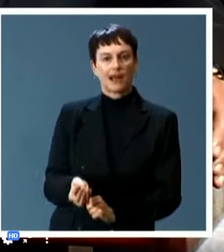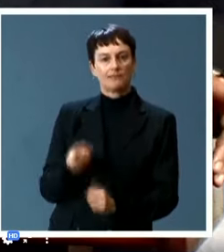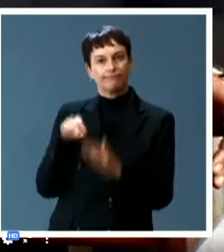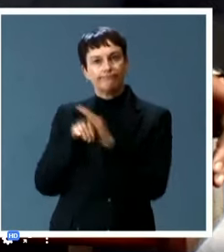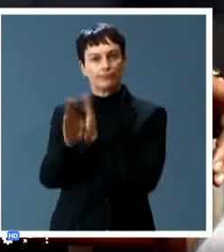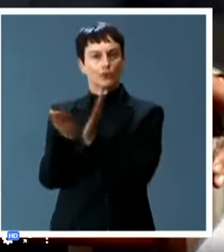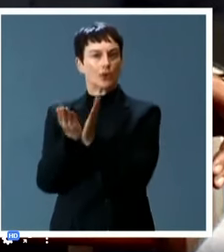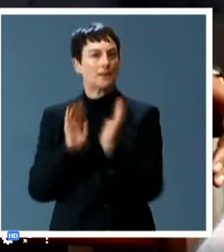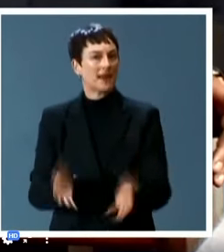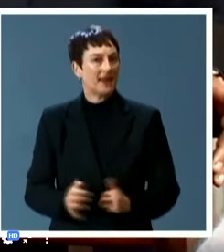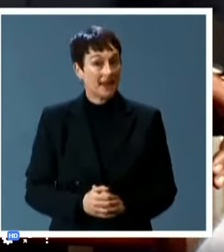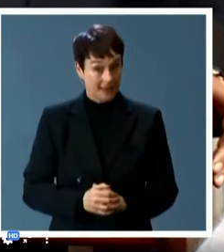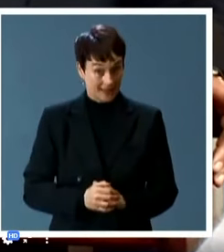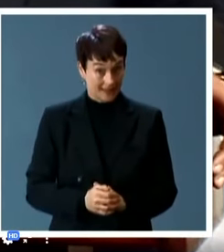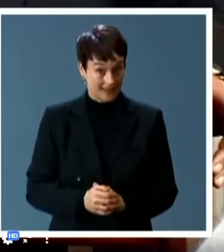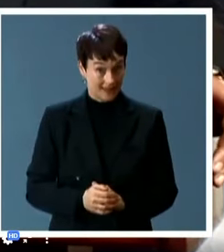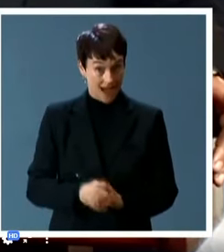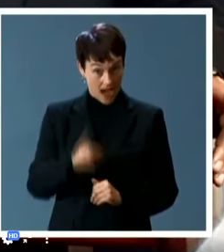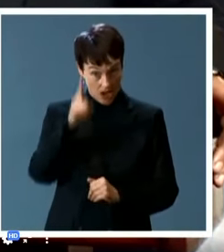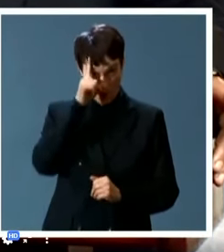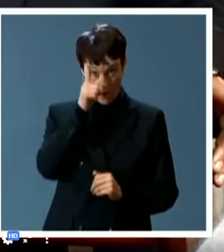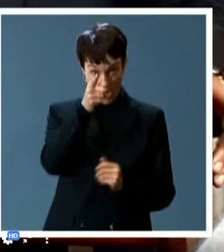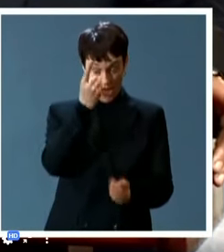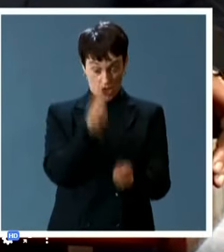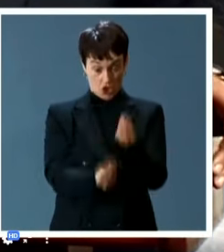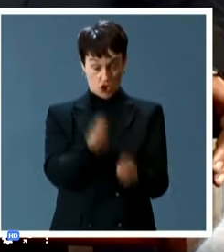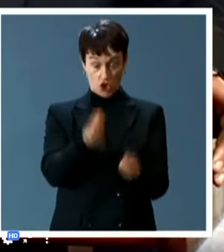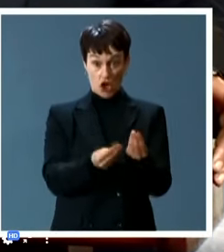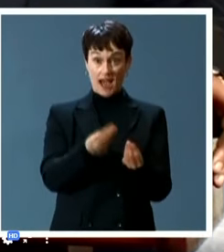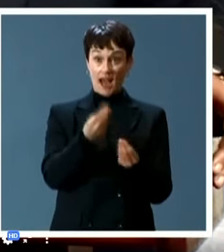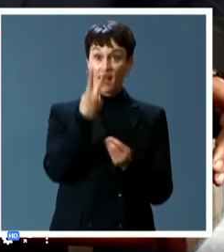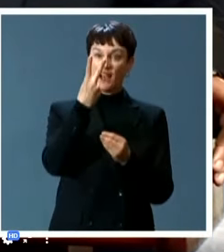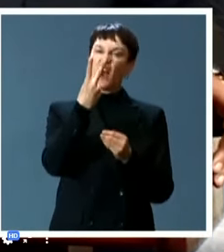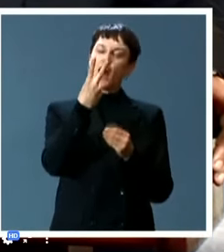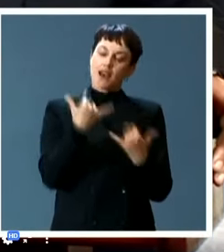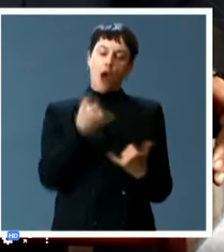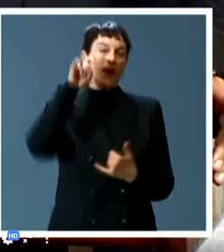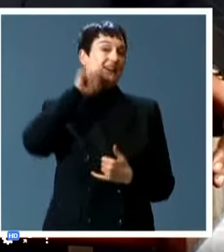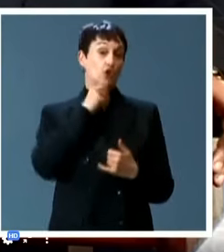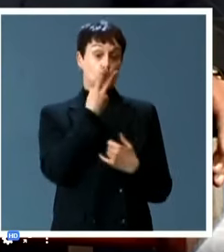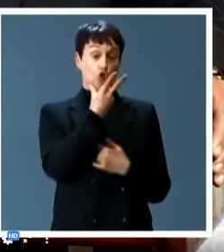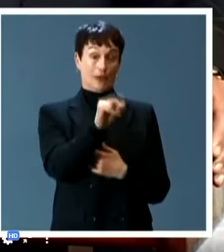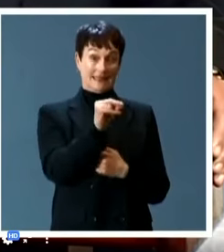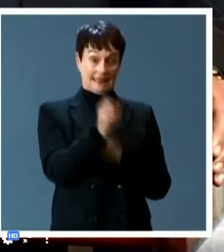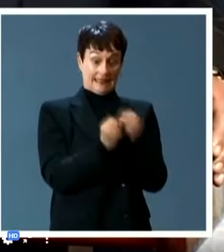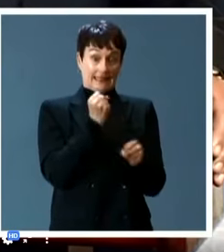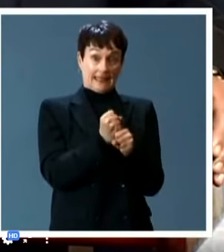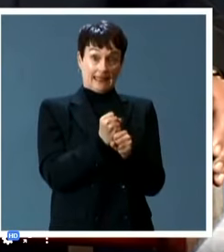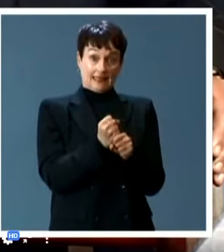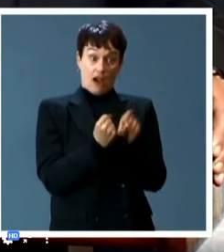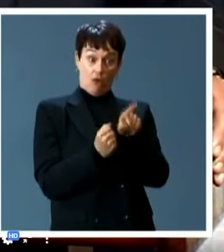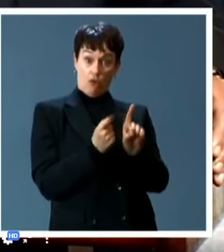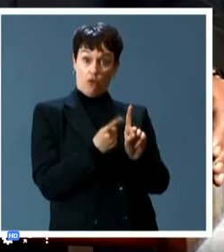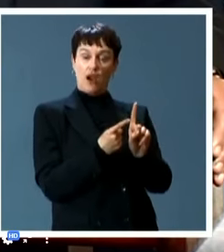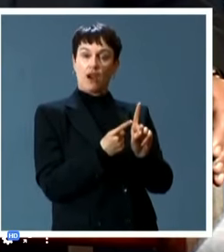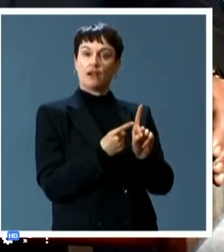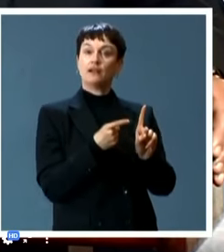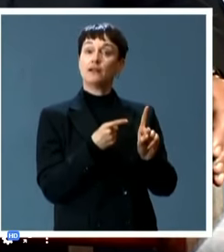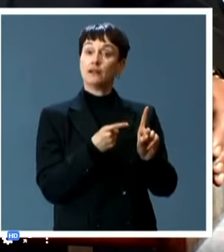some 17% of the children born 20 years ago in countries with low human development have already